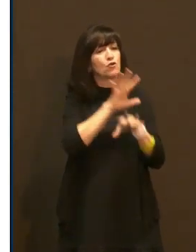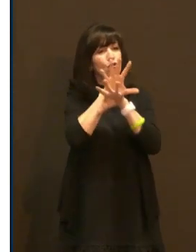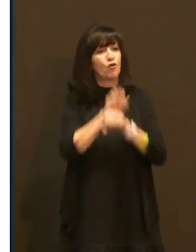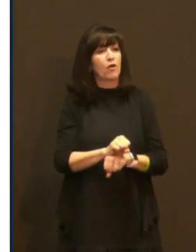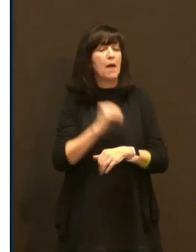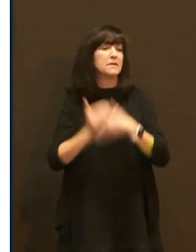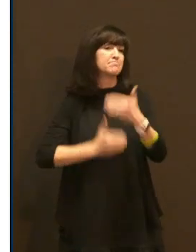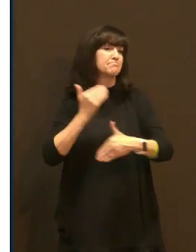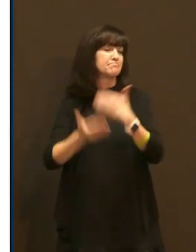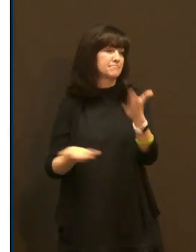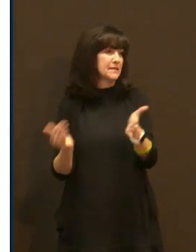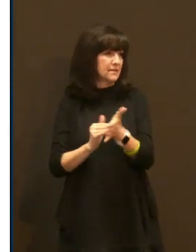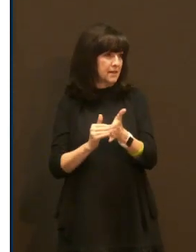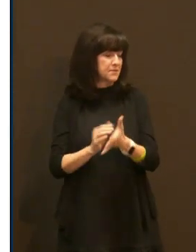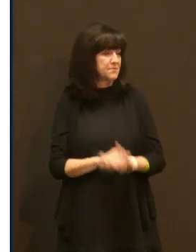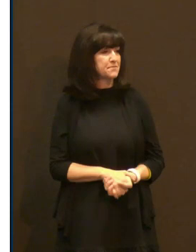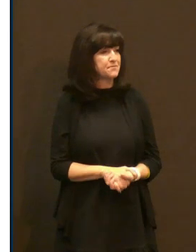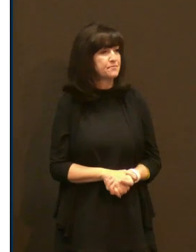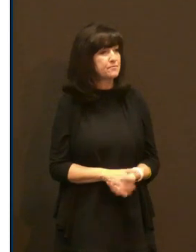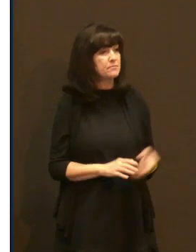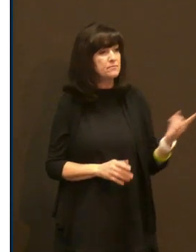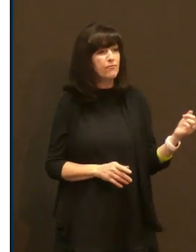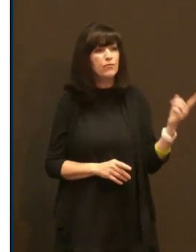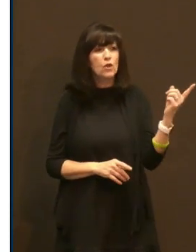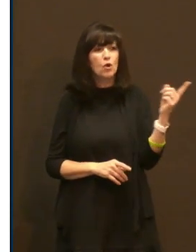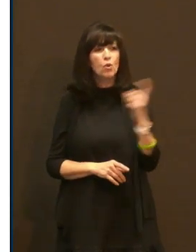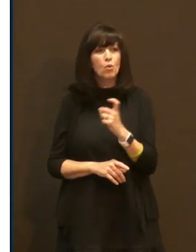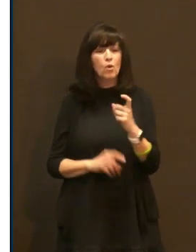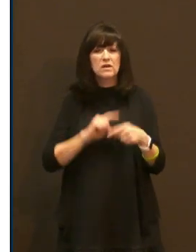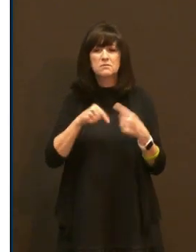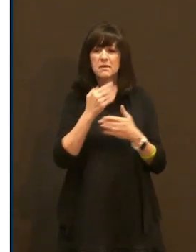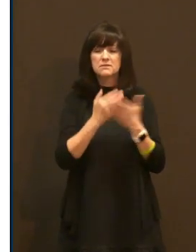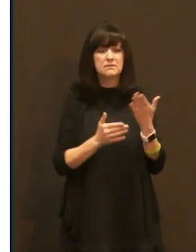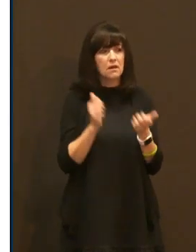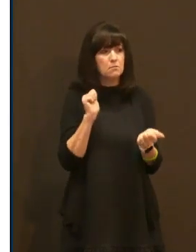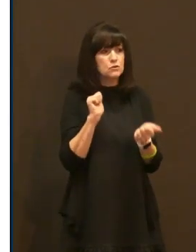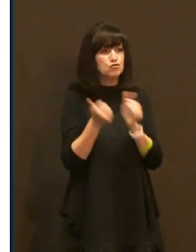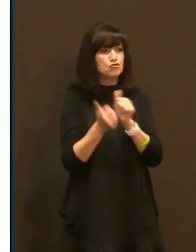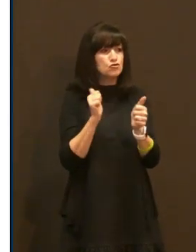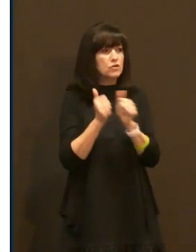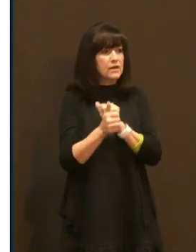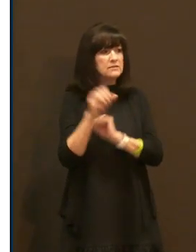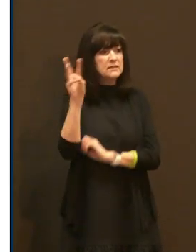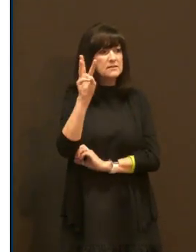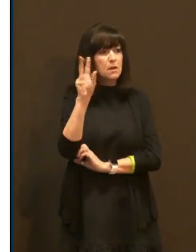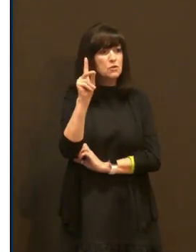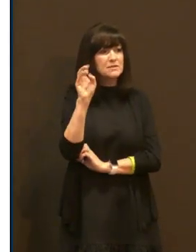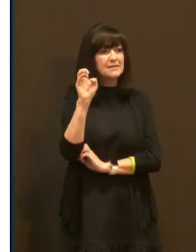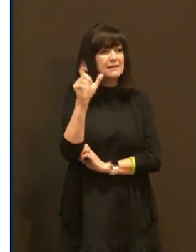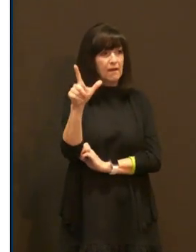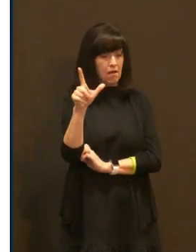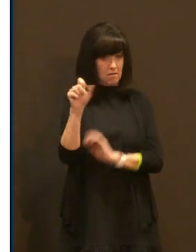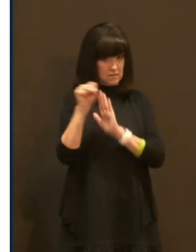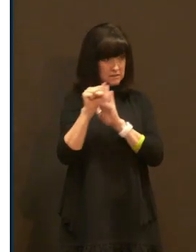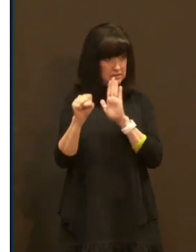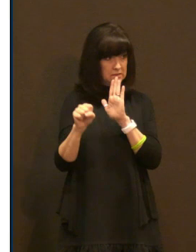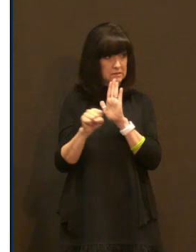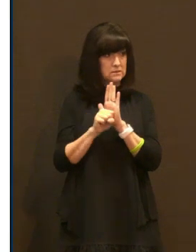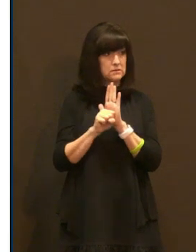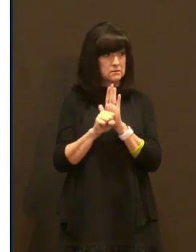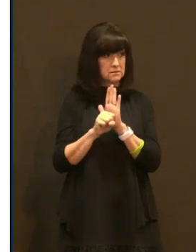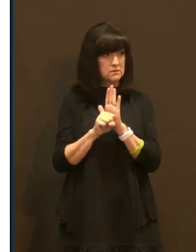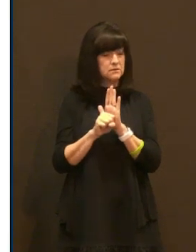changing restrictions as they're being reduced. First is from Sean Green at WDEL, who asks, is the state looking into the charter